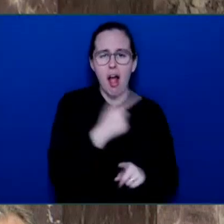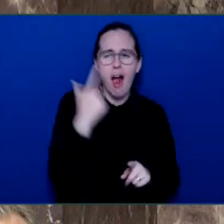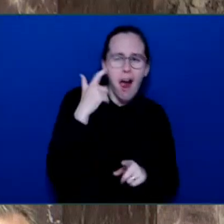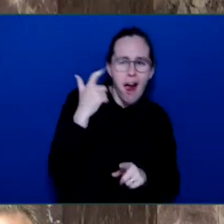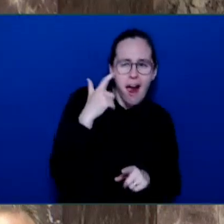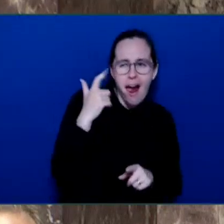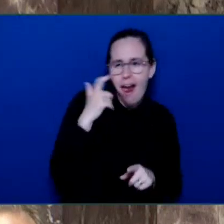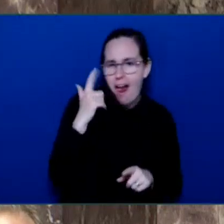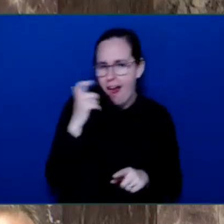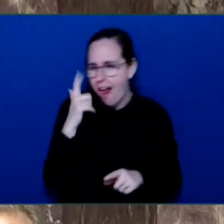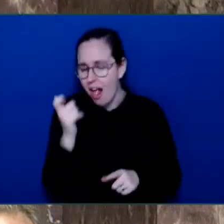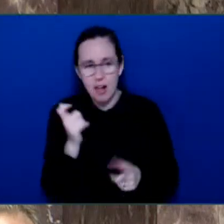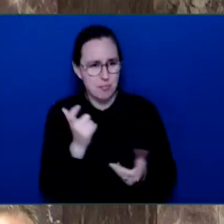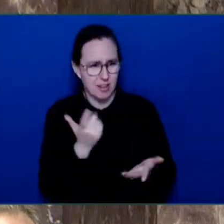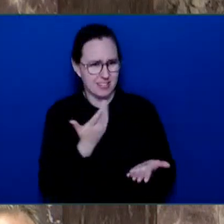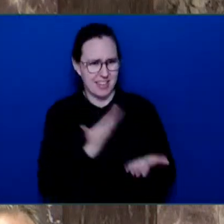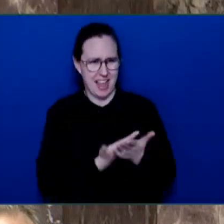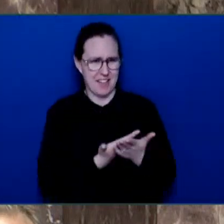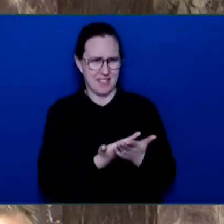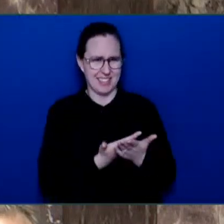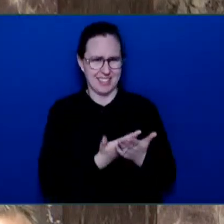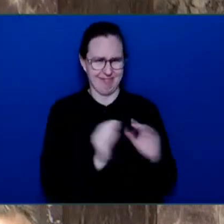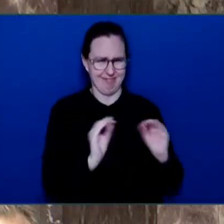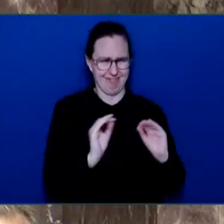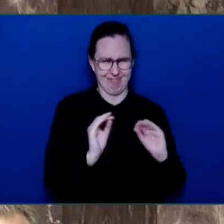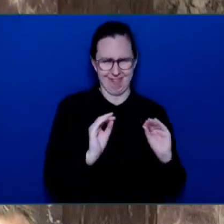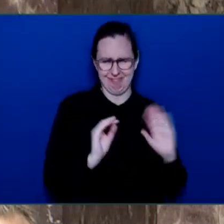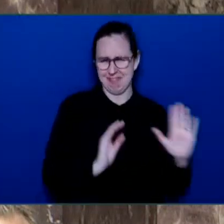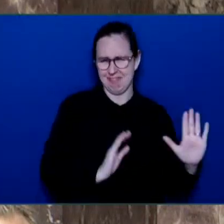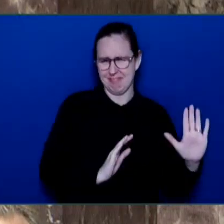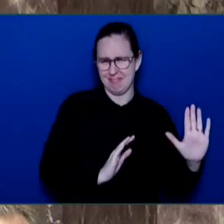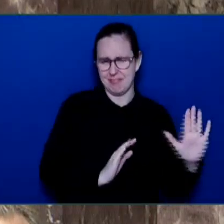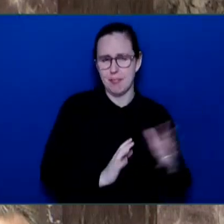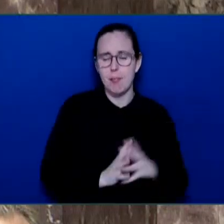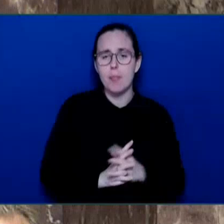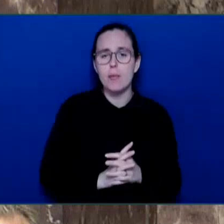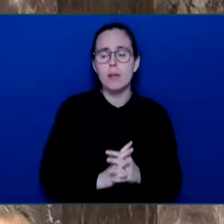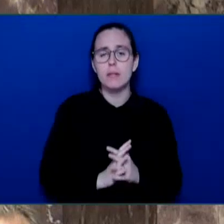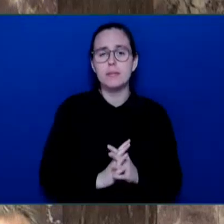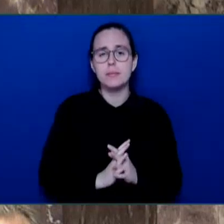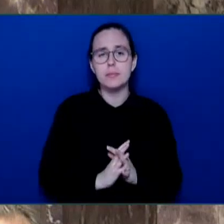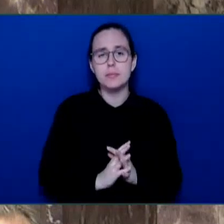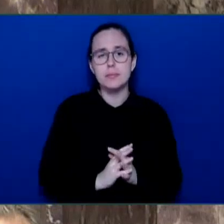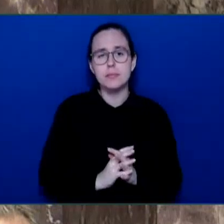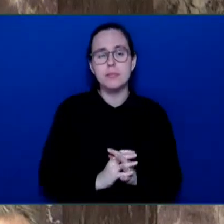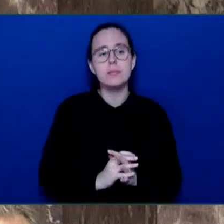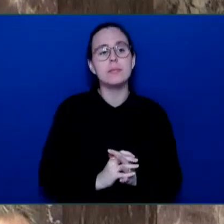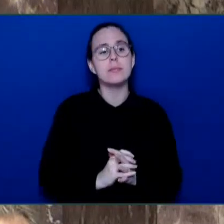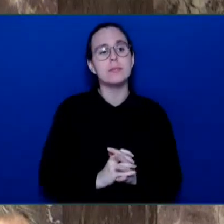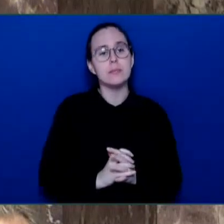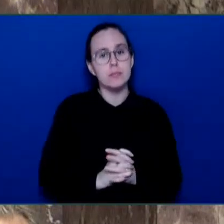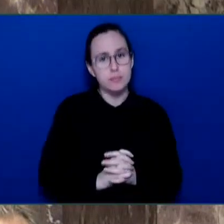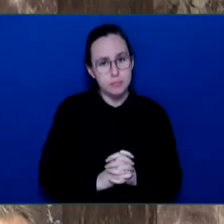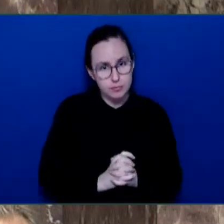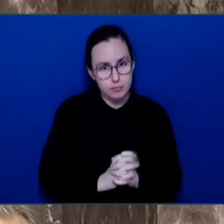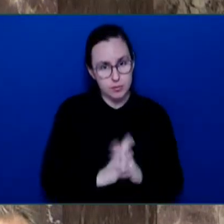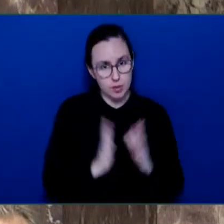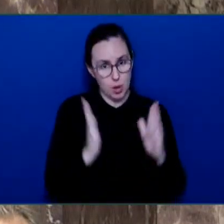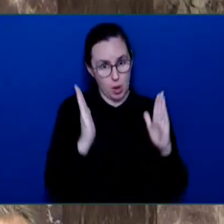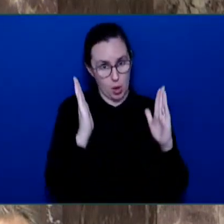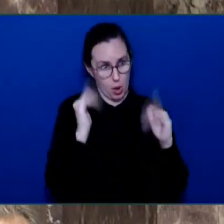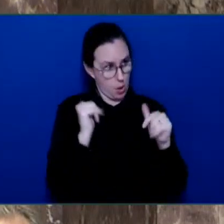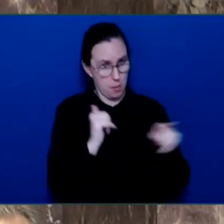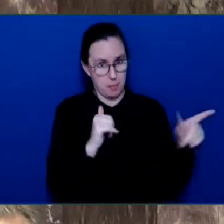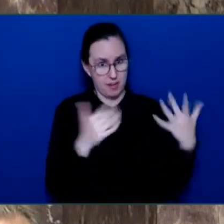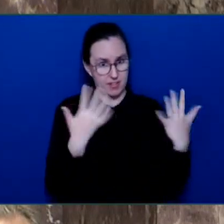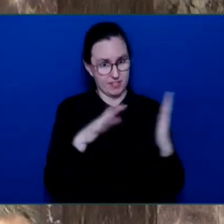about. Honourable Speaker. What's important here, and I certainly hope that they've read the legislation, is that short-term rentals are still allowed